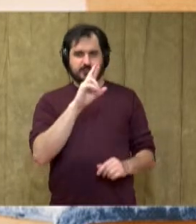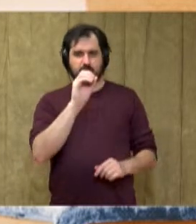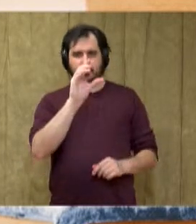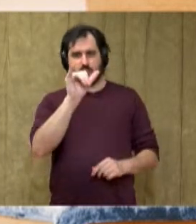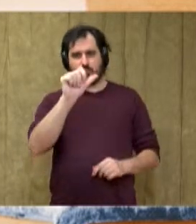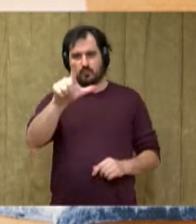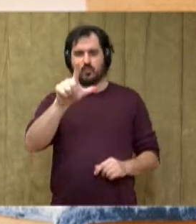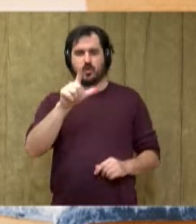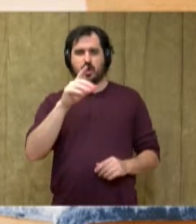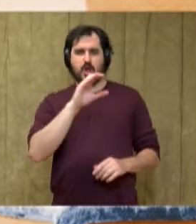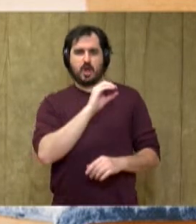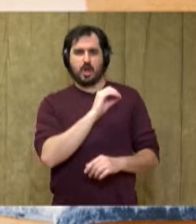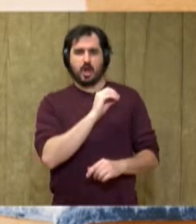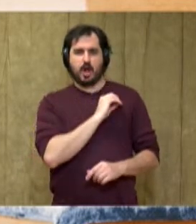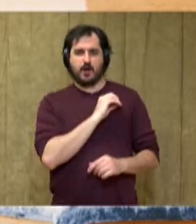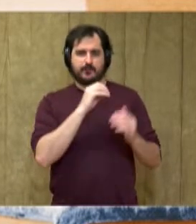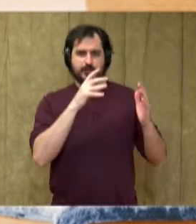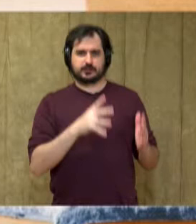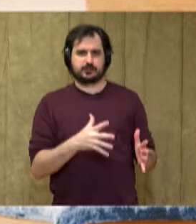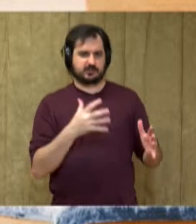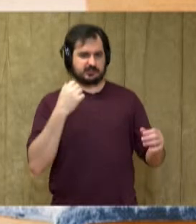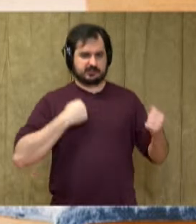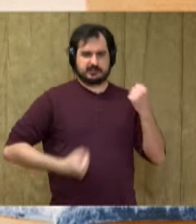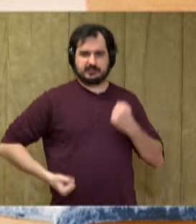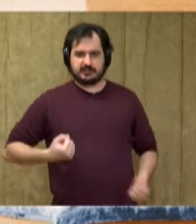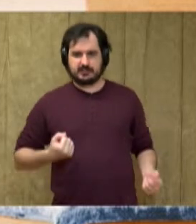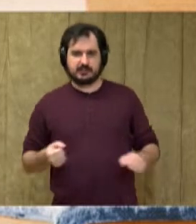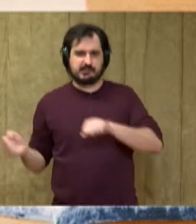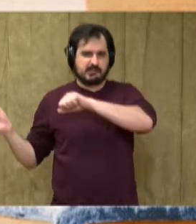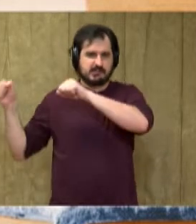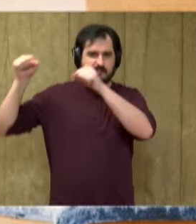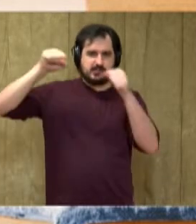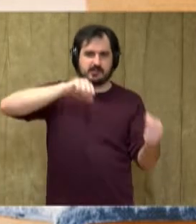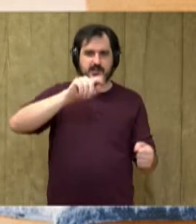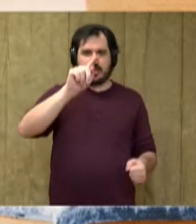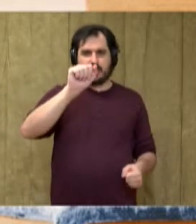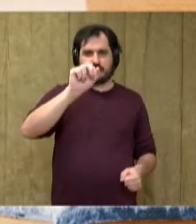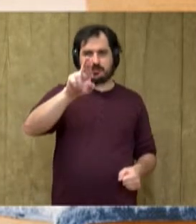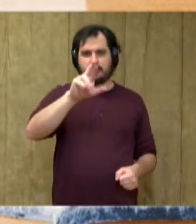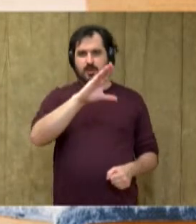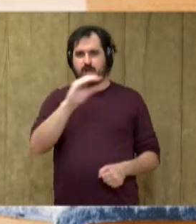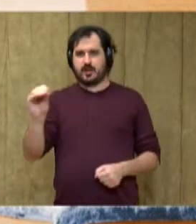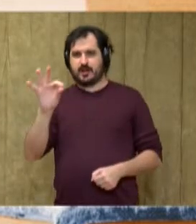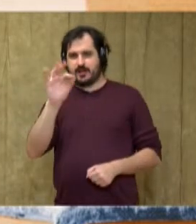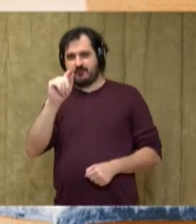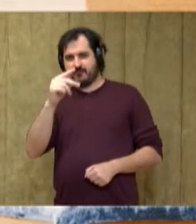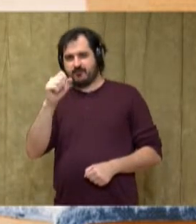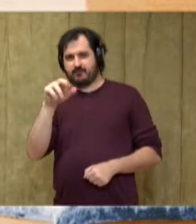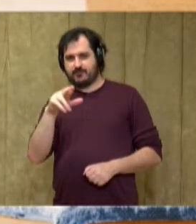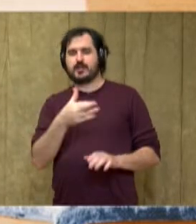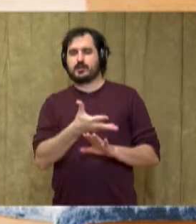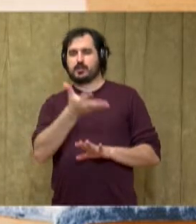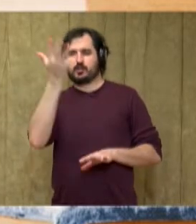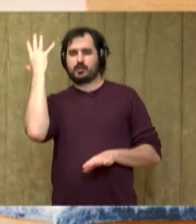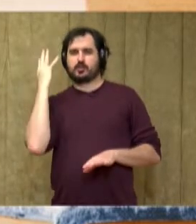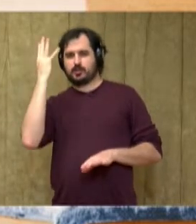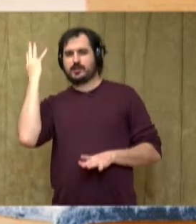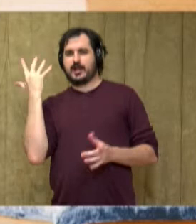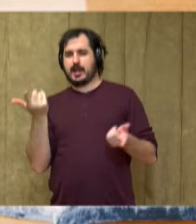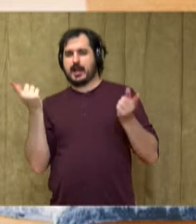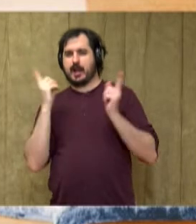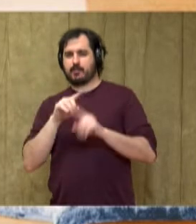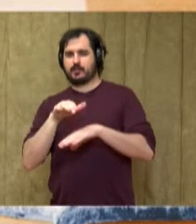with hot tar and goose feathers. They used to tar and feather folks in Great Britain, too, at this time. A